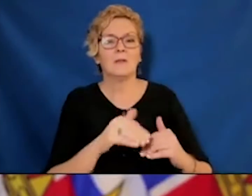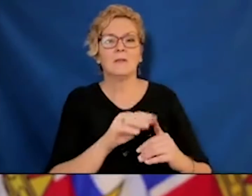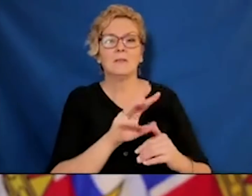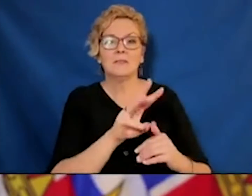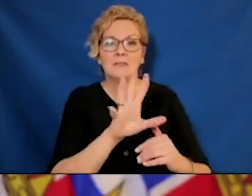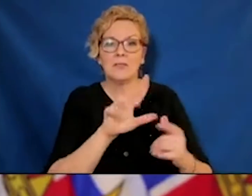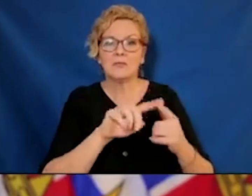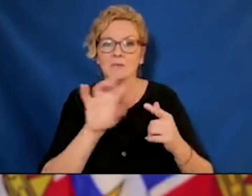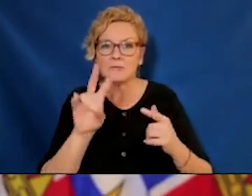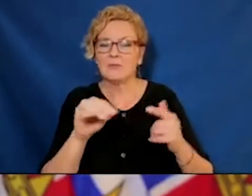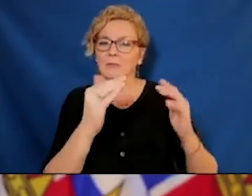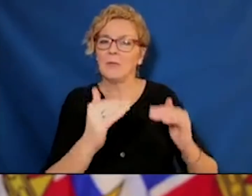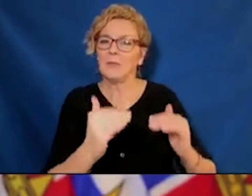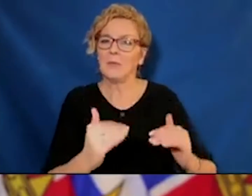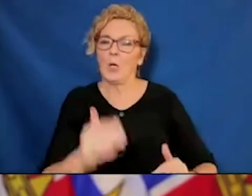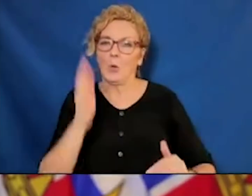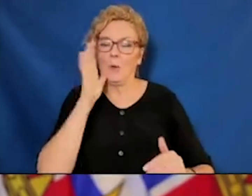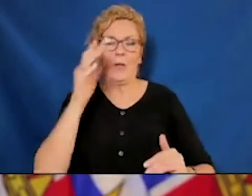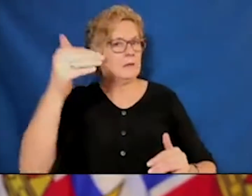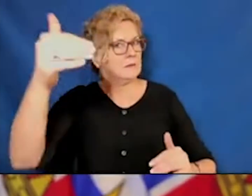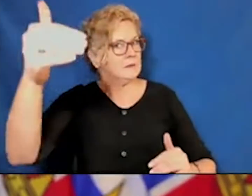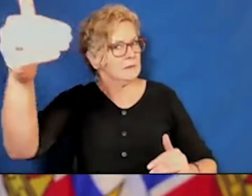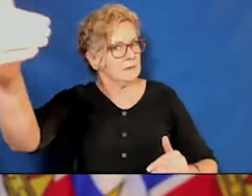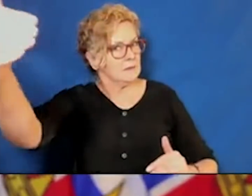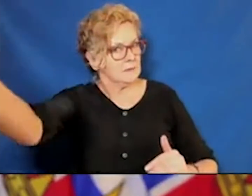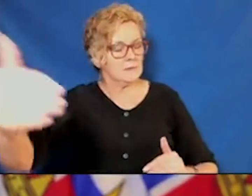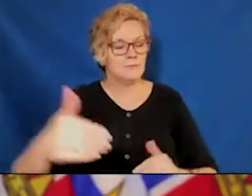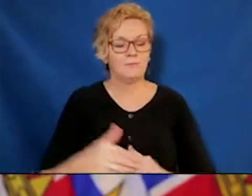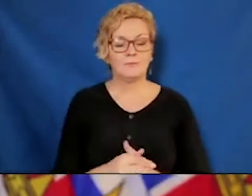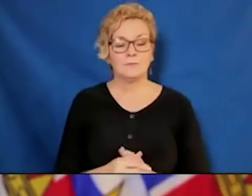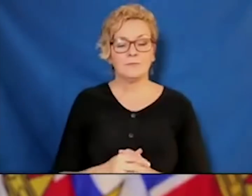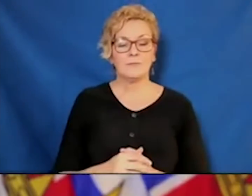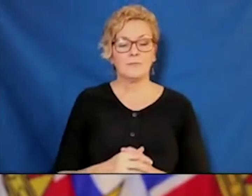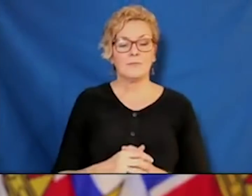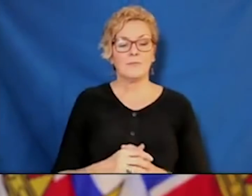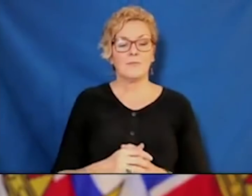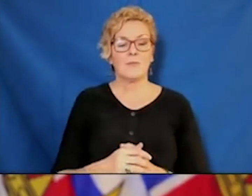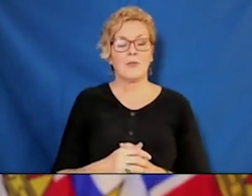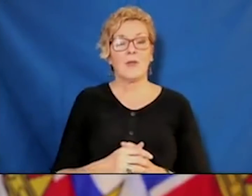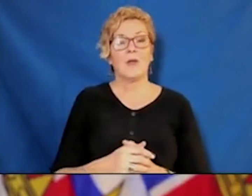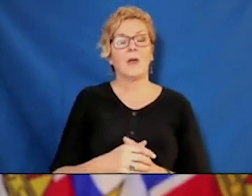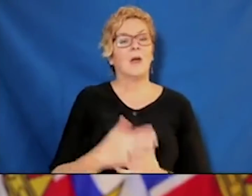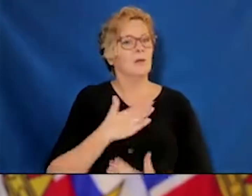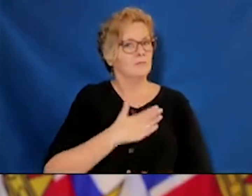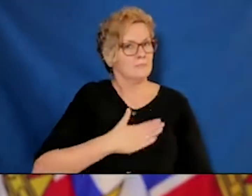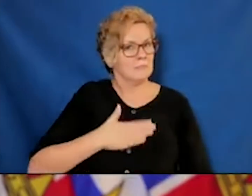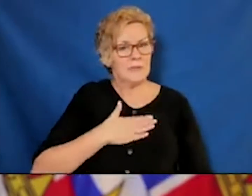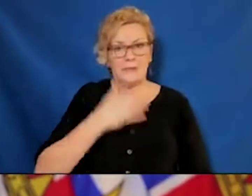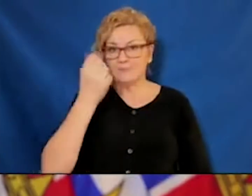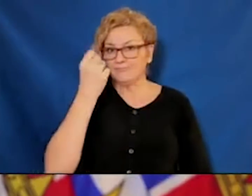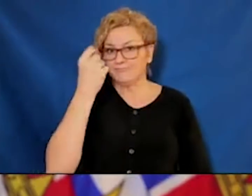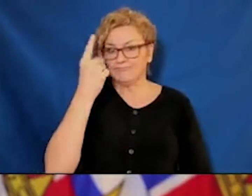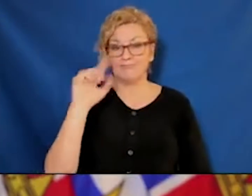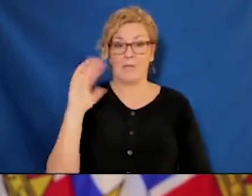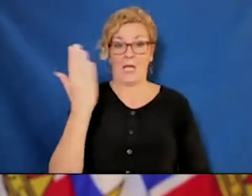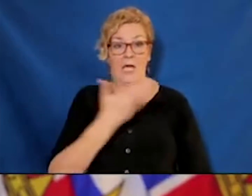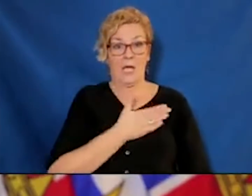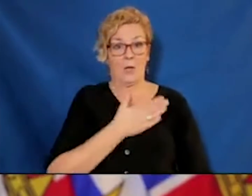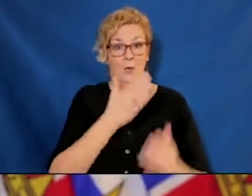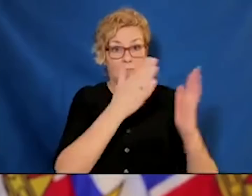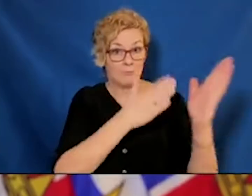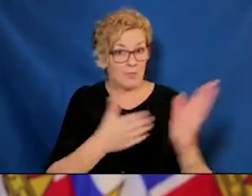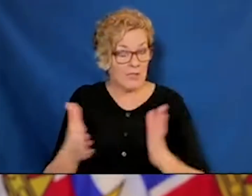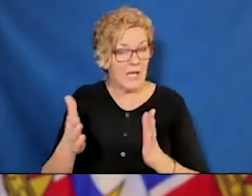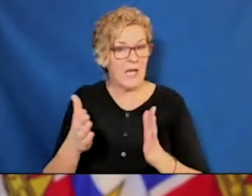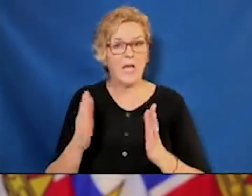a science-based approach that takes into account the limited vaccine we have early on in the